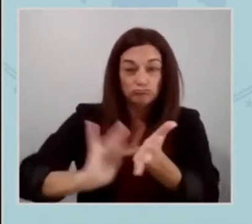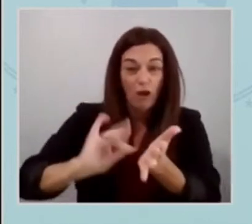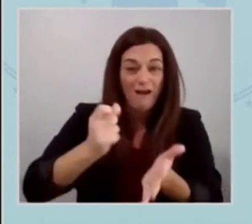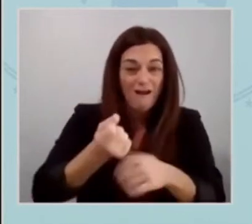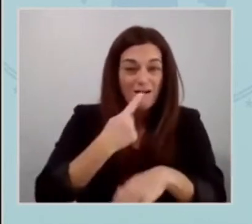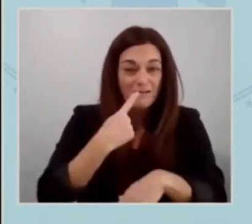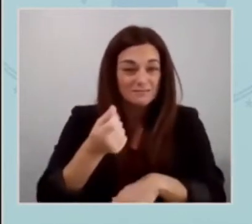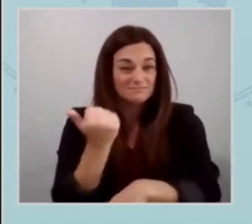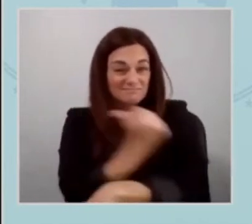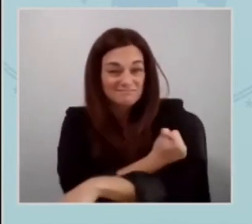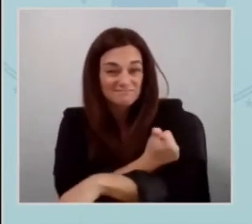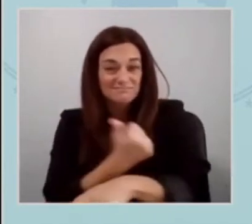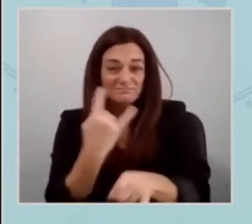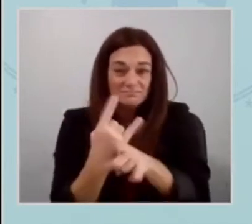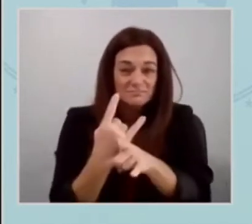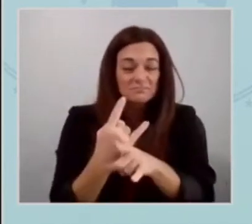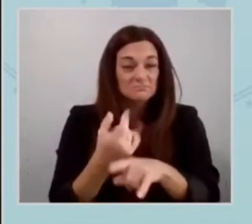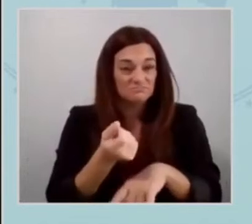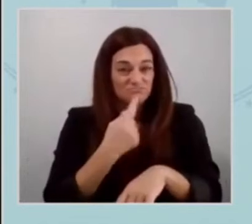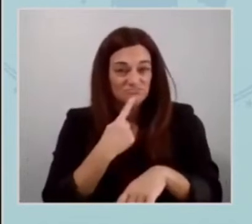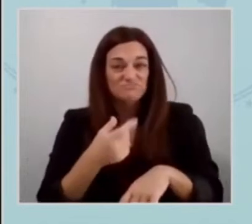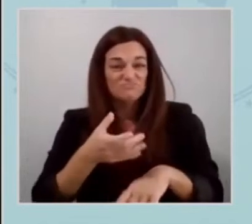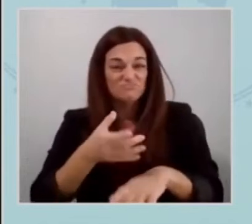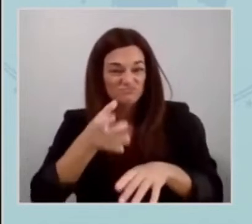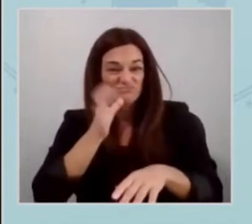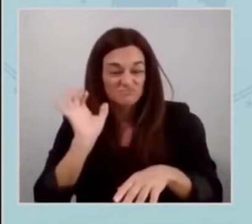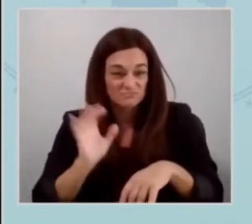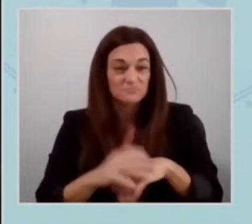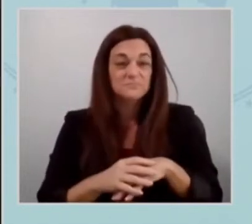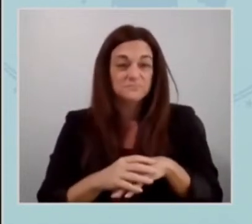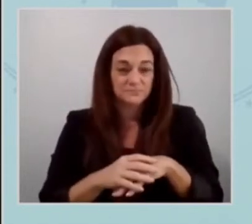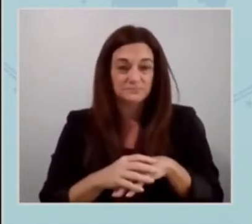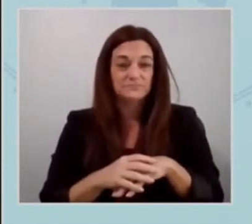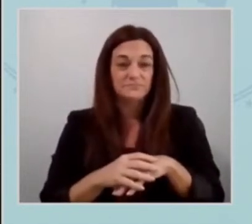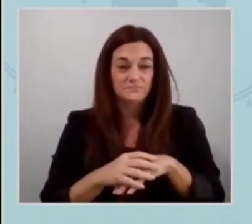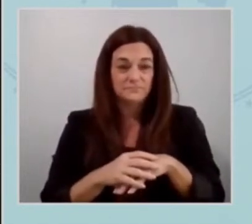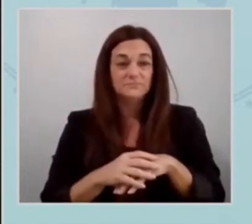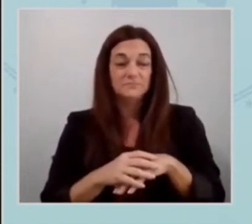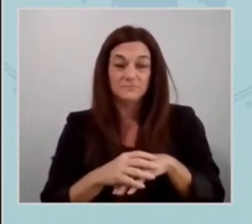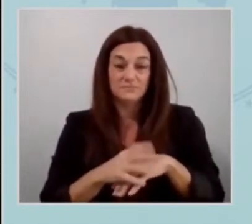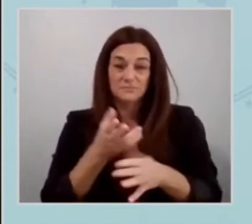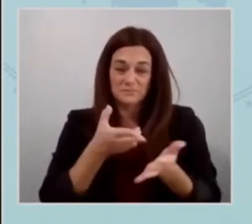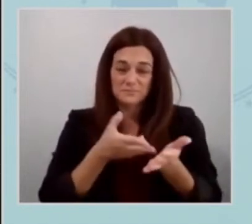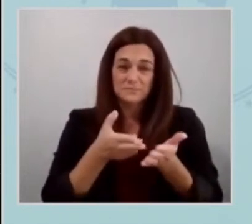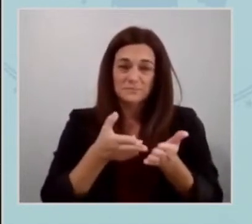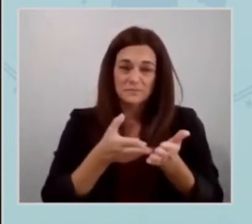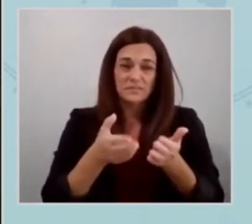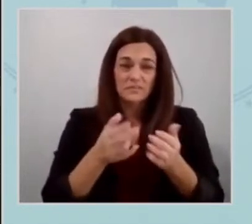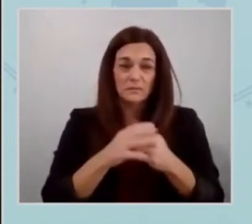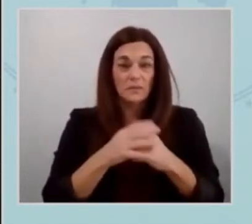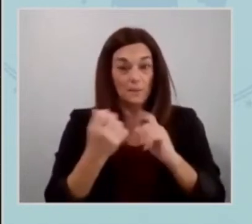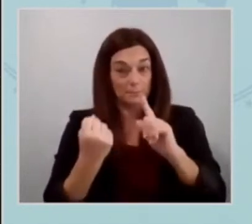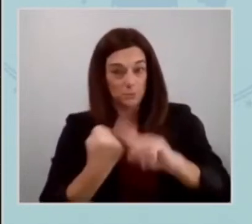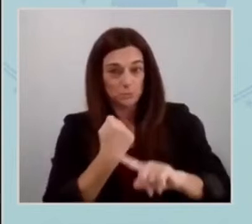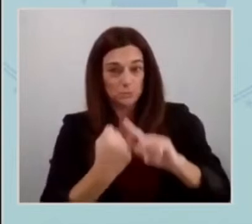profound increase in increased drug abuse use, a profound increase in